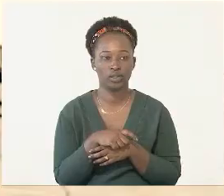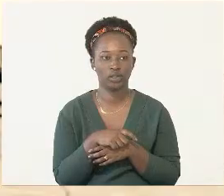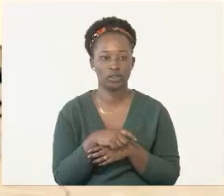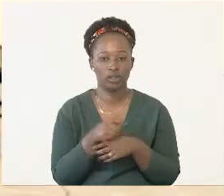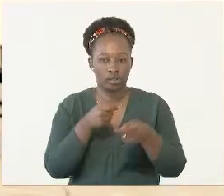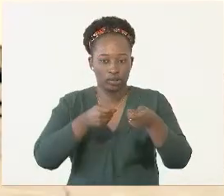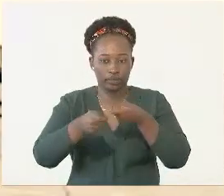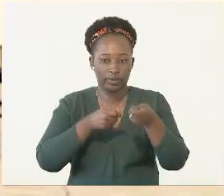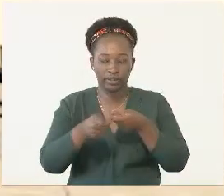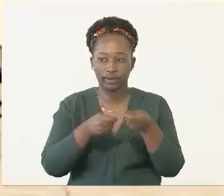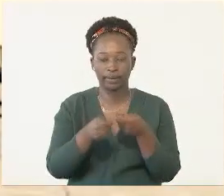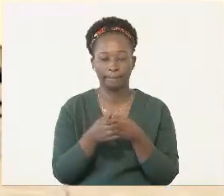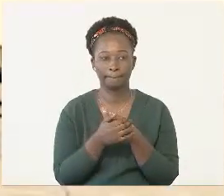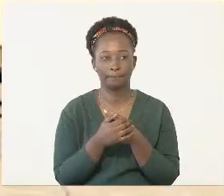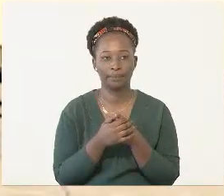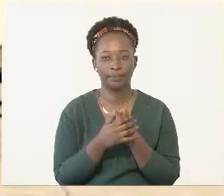regulated.